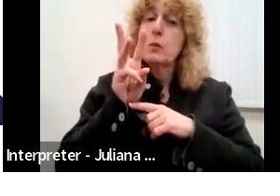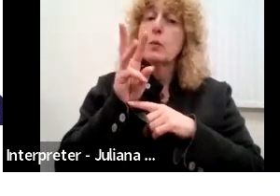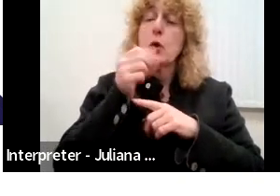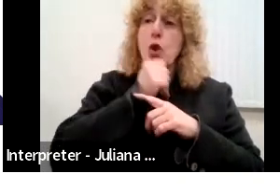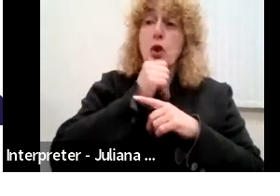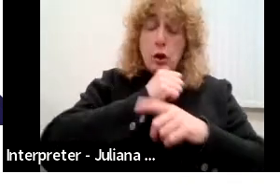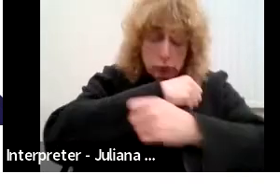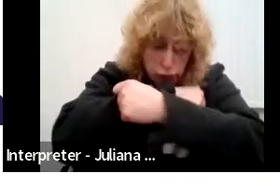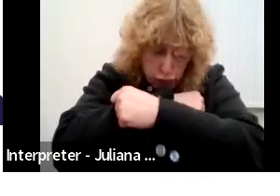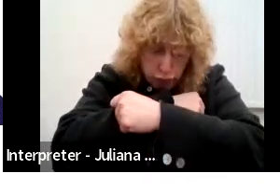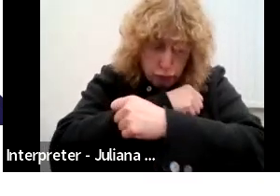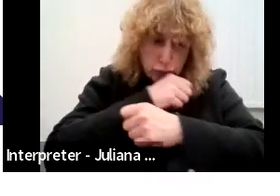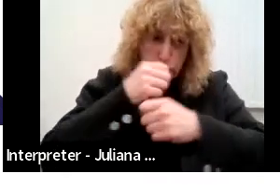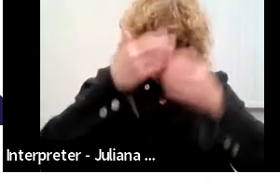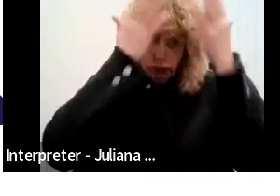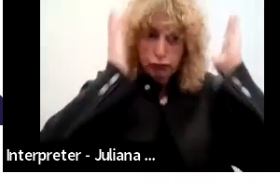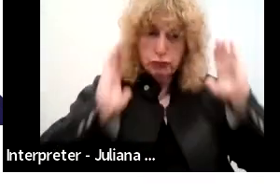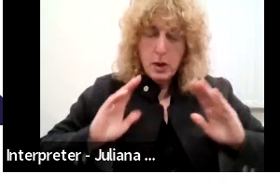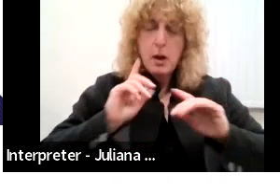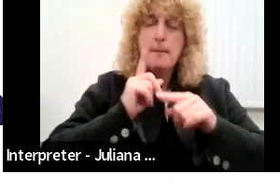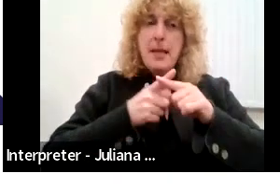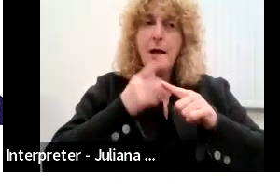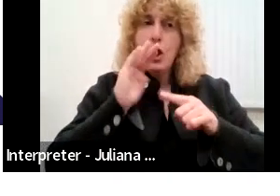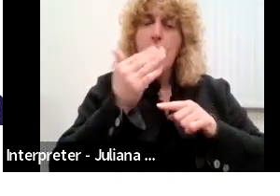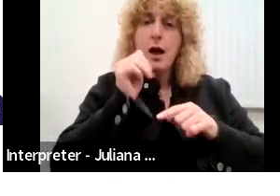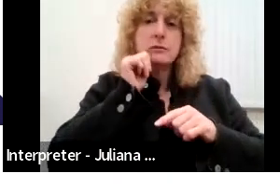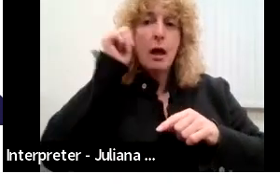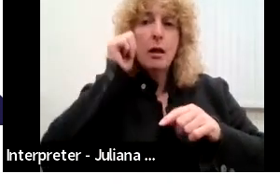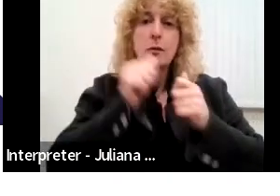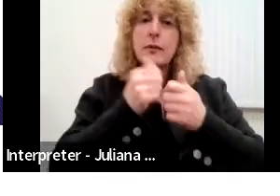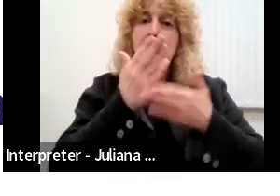picture of it looks like an adult hand holding an umbrella over her head.